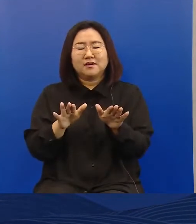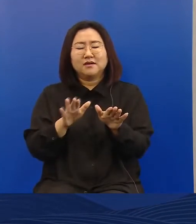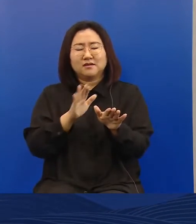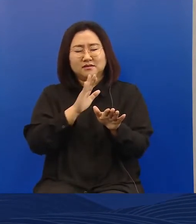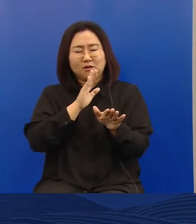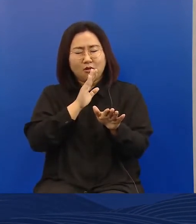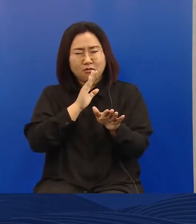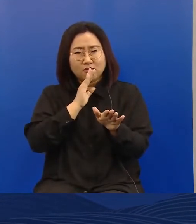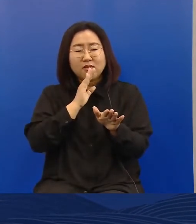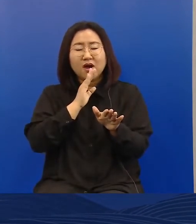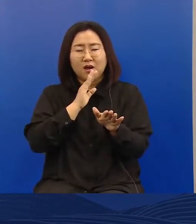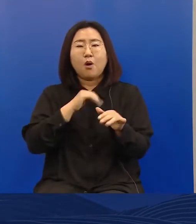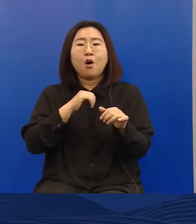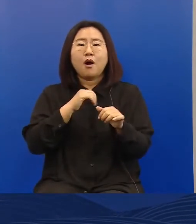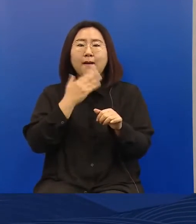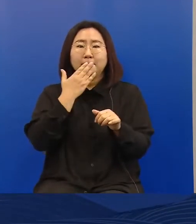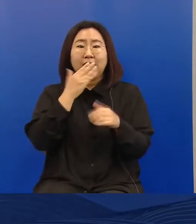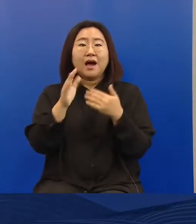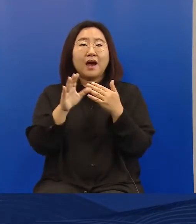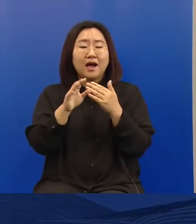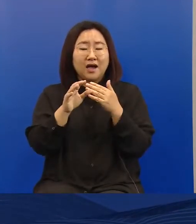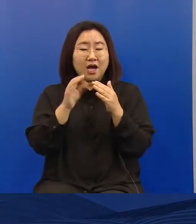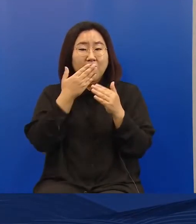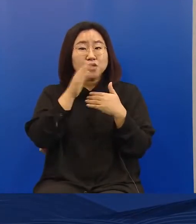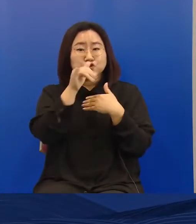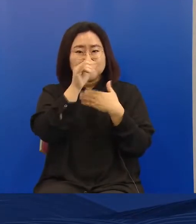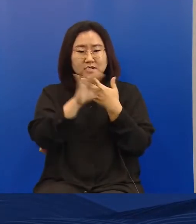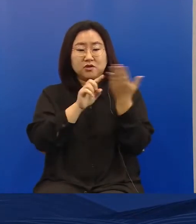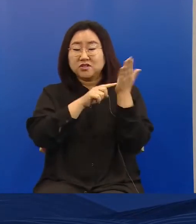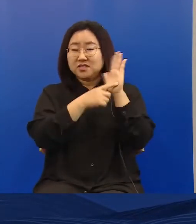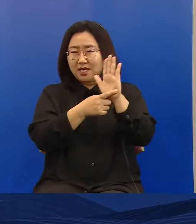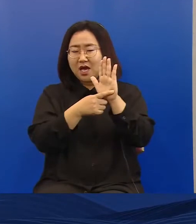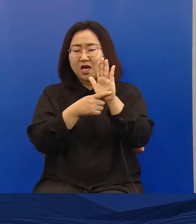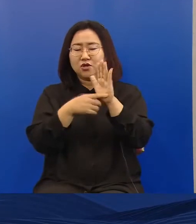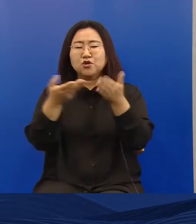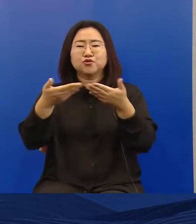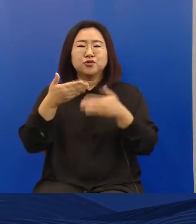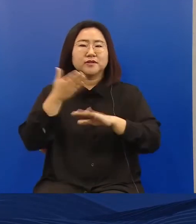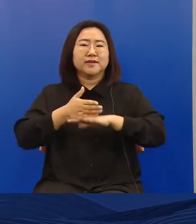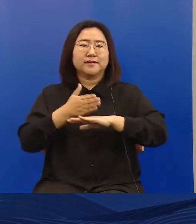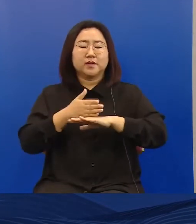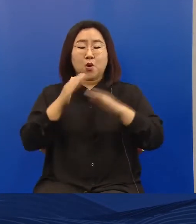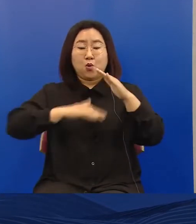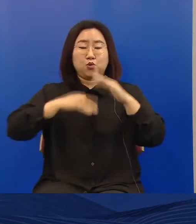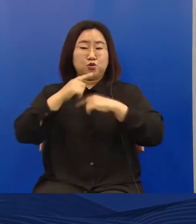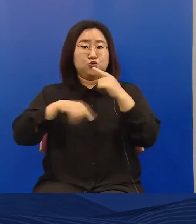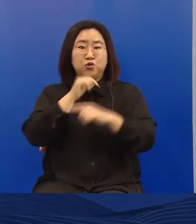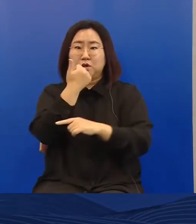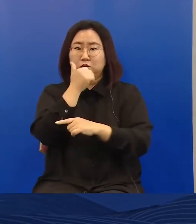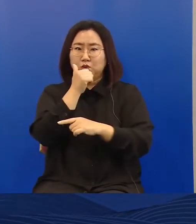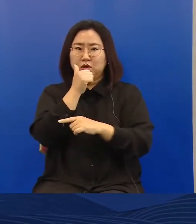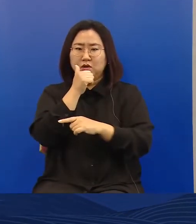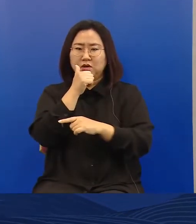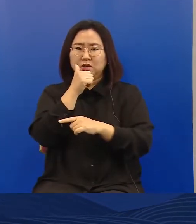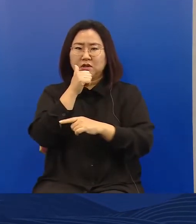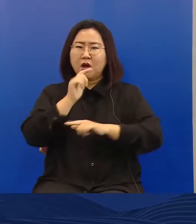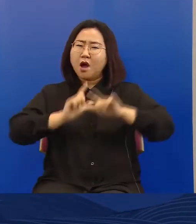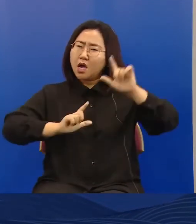Professor Jo Hee-kyung. You actually give us concrete proposals as well. Thank you for